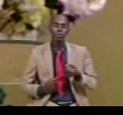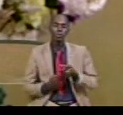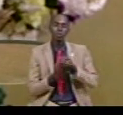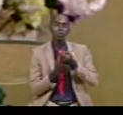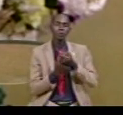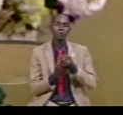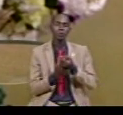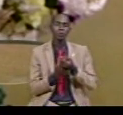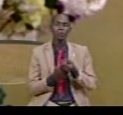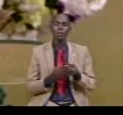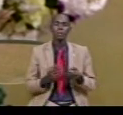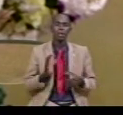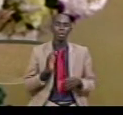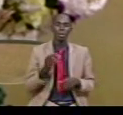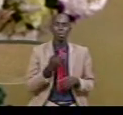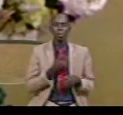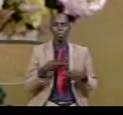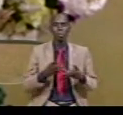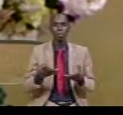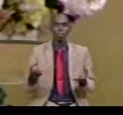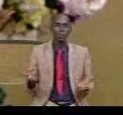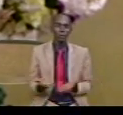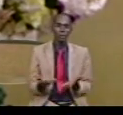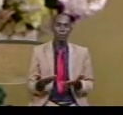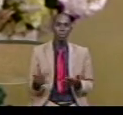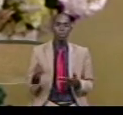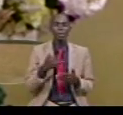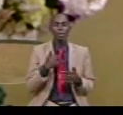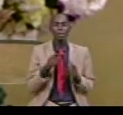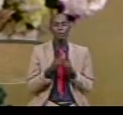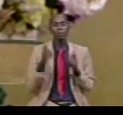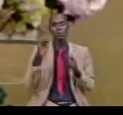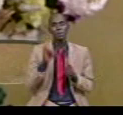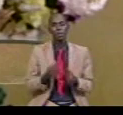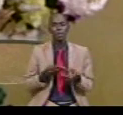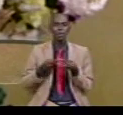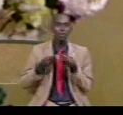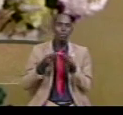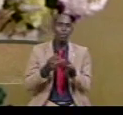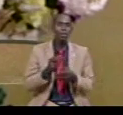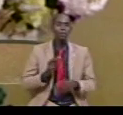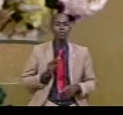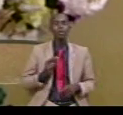up here. They have graciously fed us, met